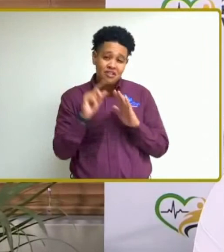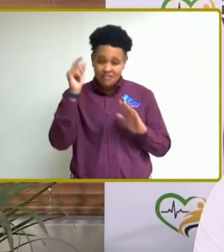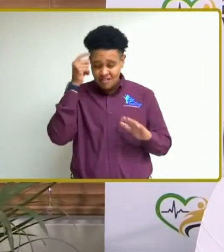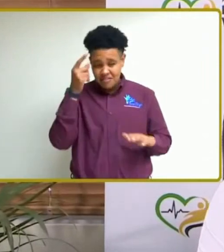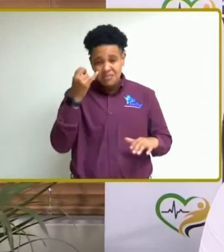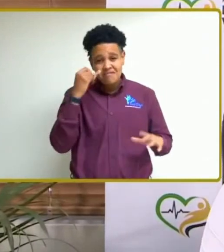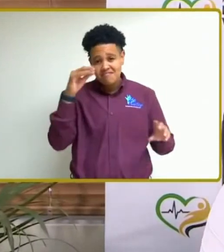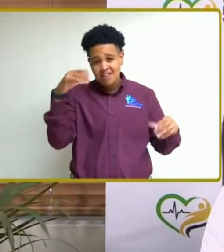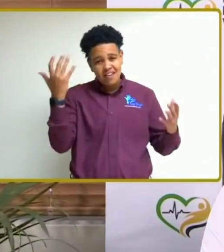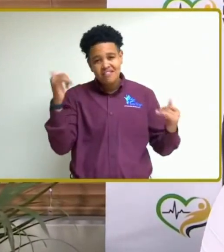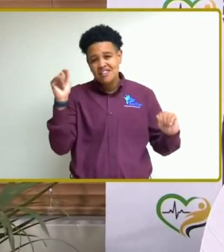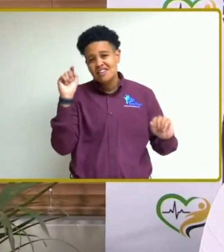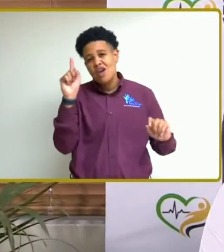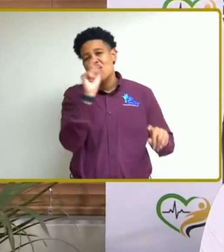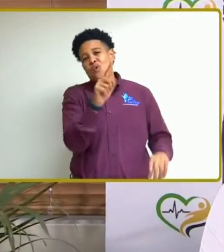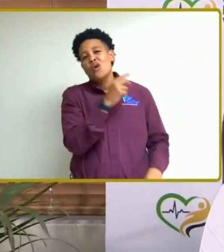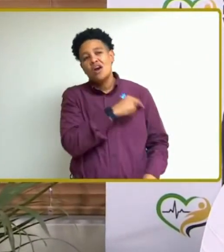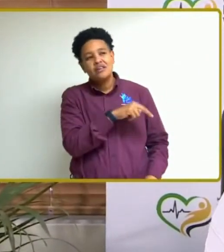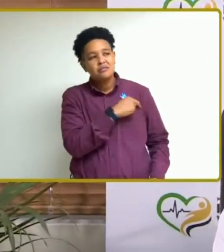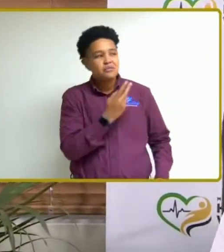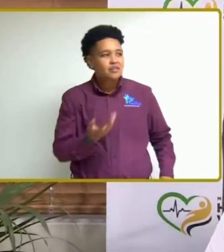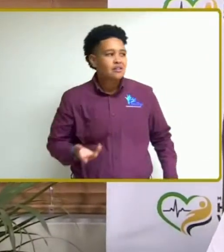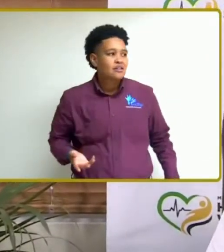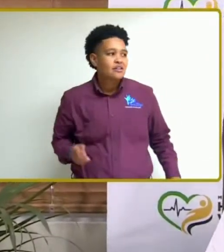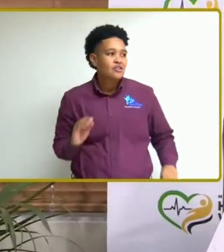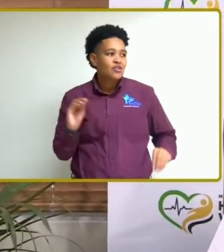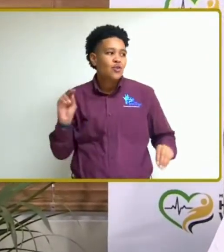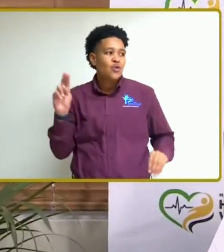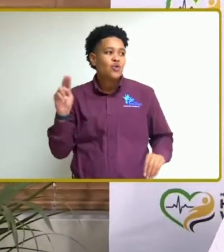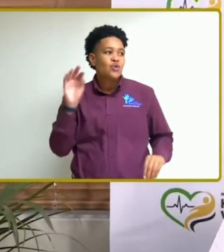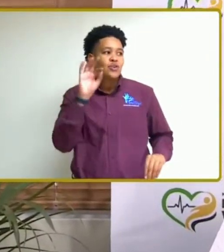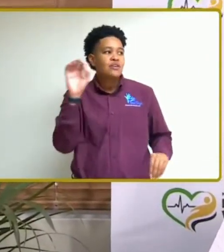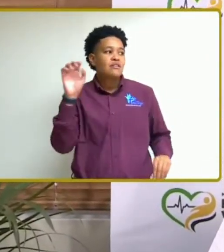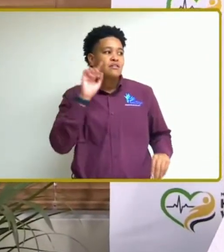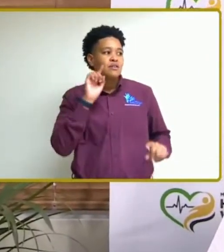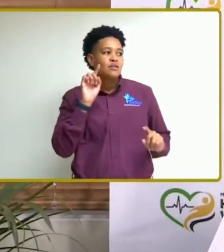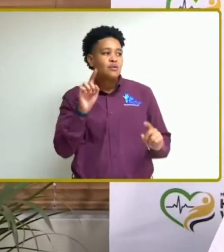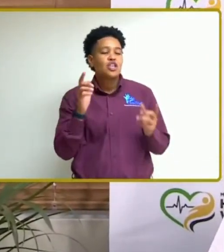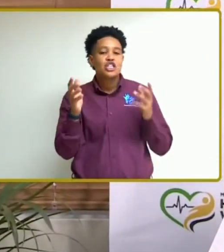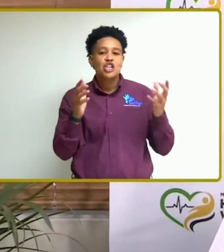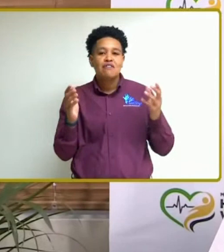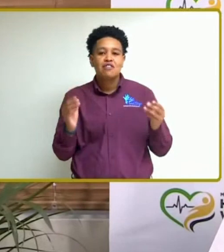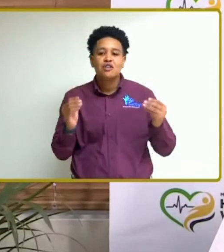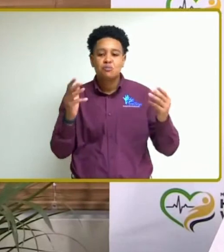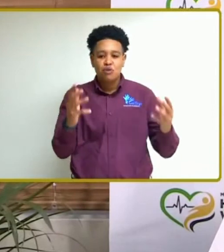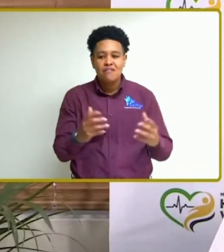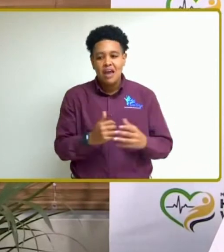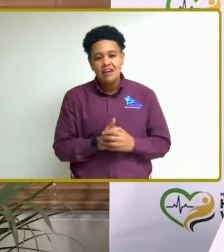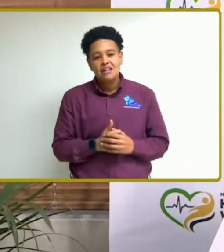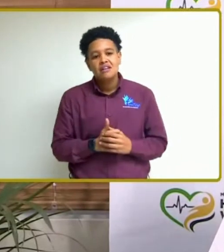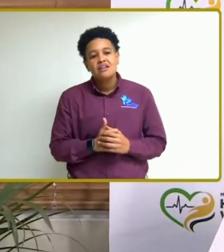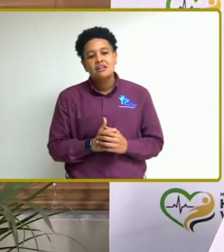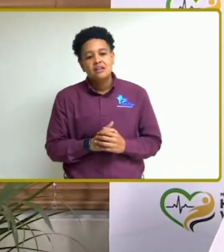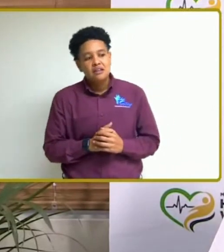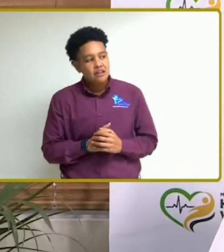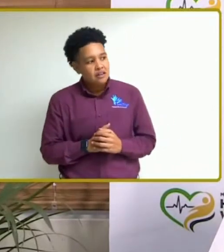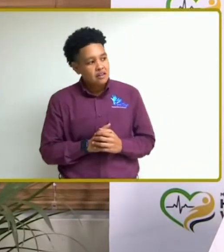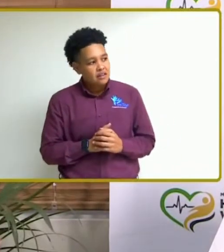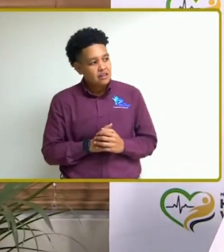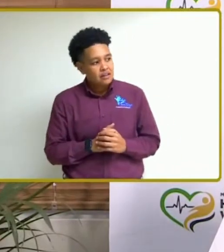government is a no user fee at the point of service delivery. And so all